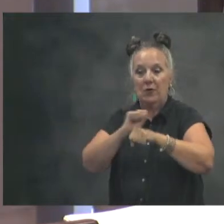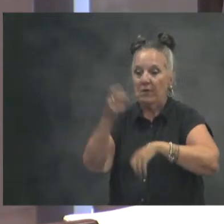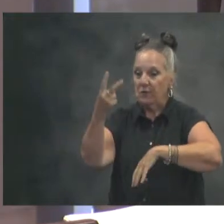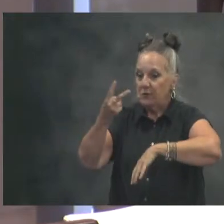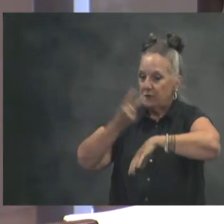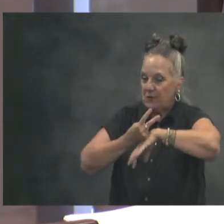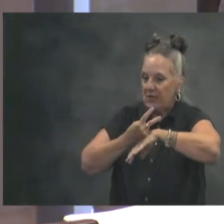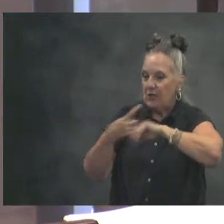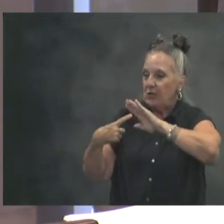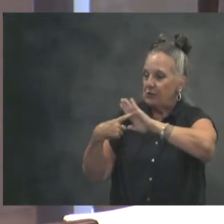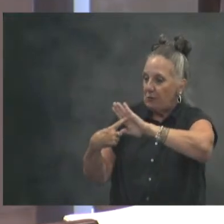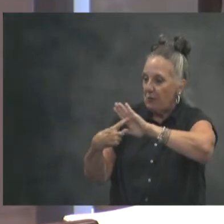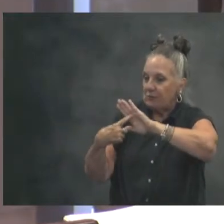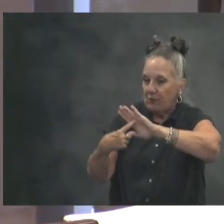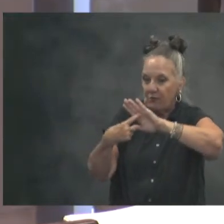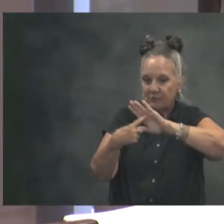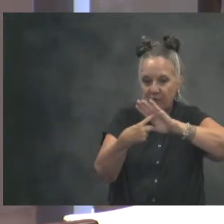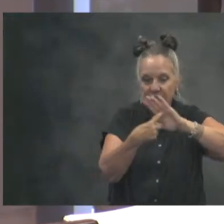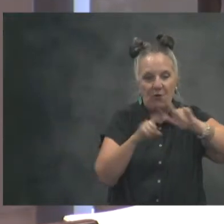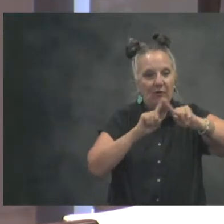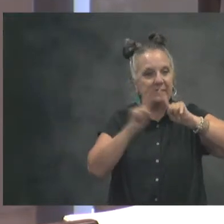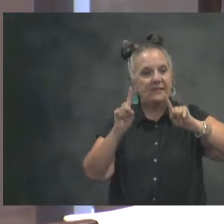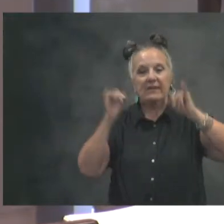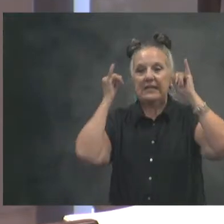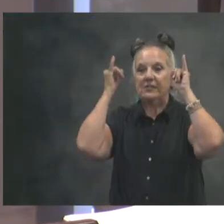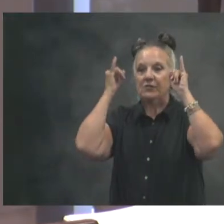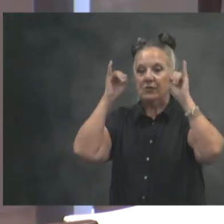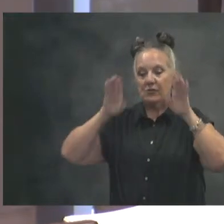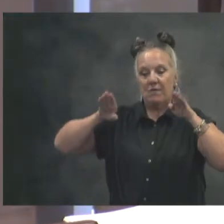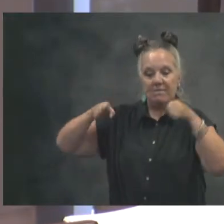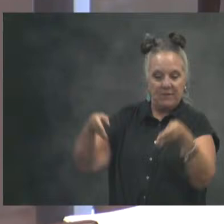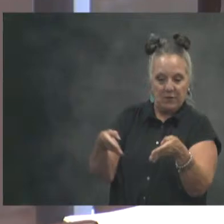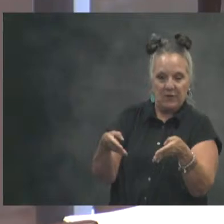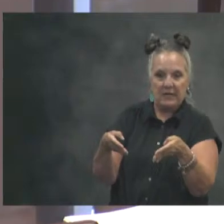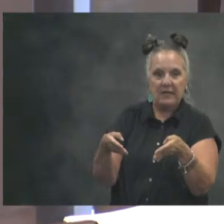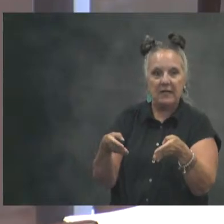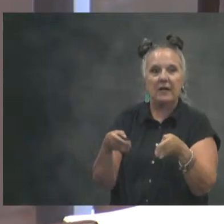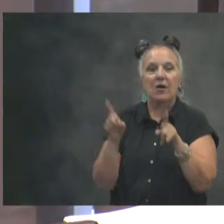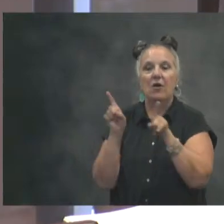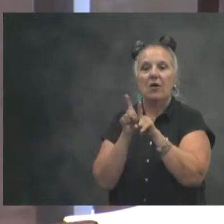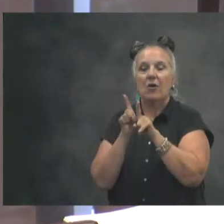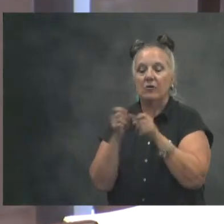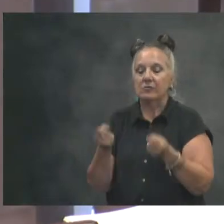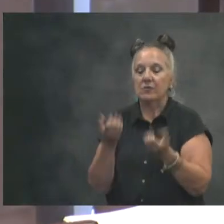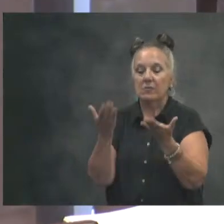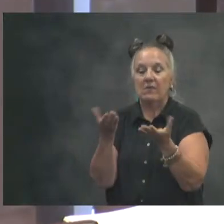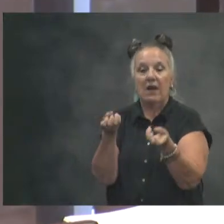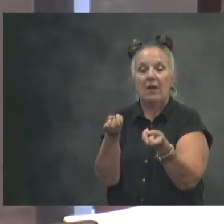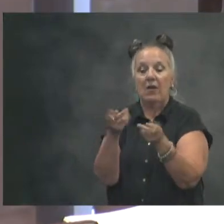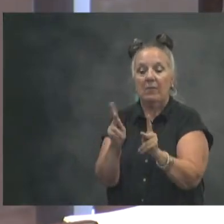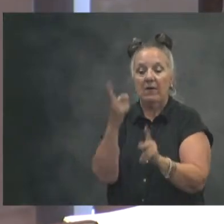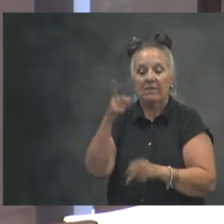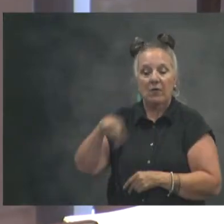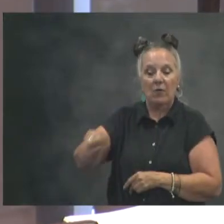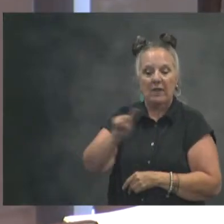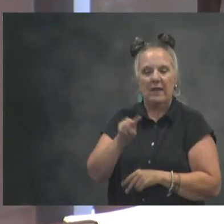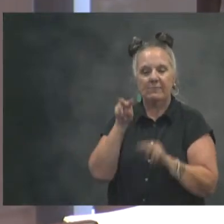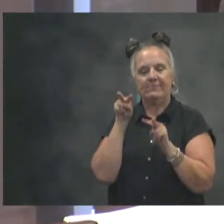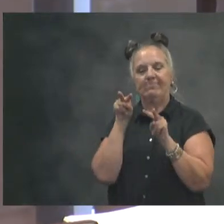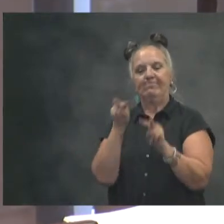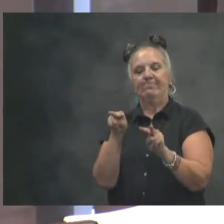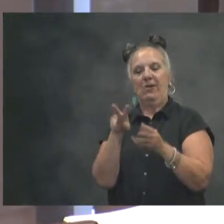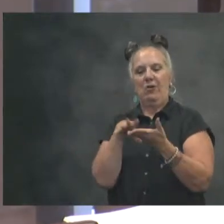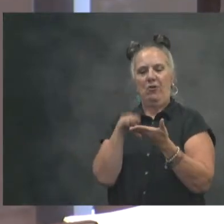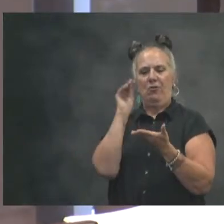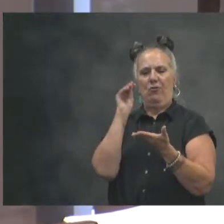highlight the instructional focus and to also provide an opportunity for them to get a glance at the